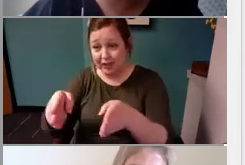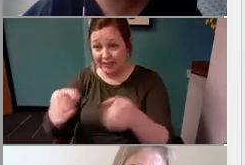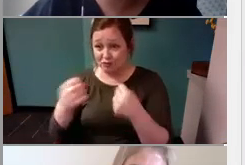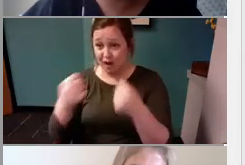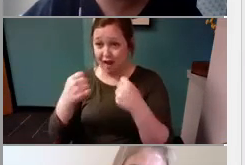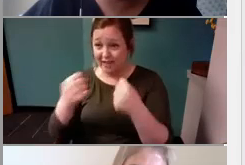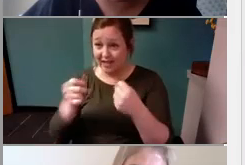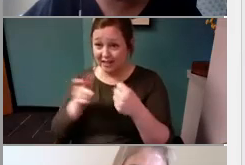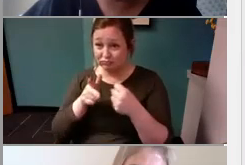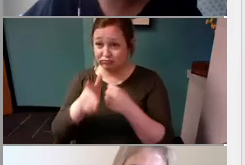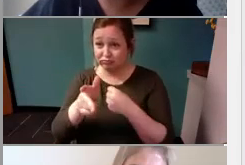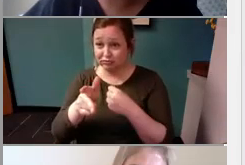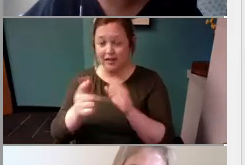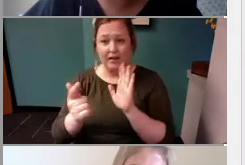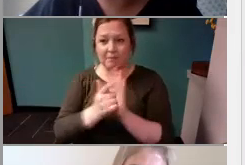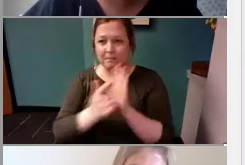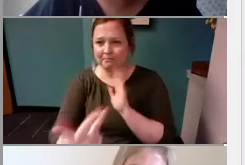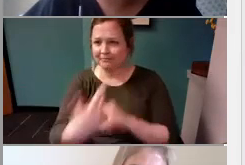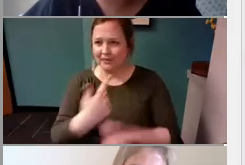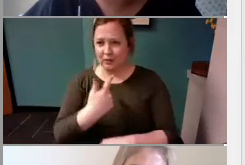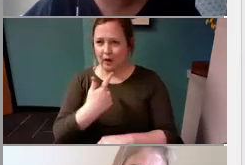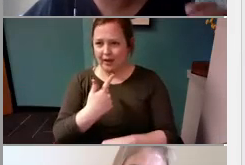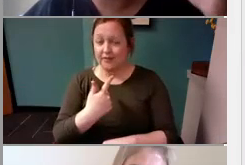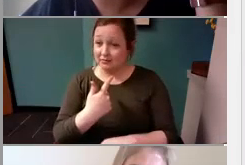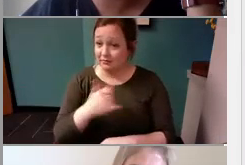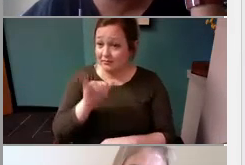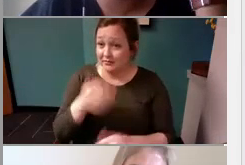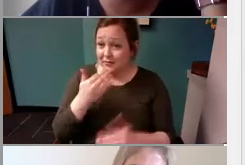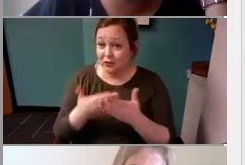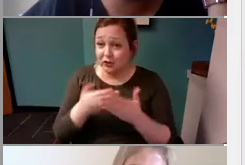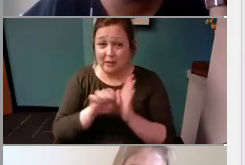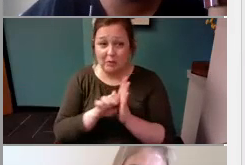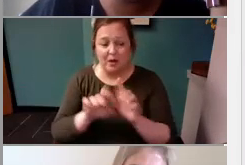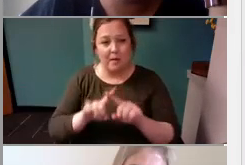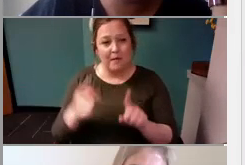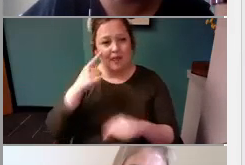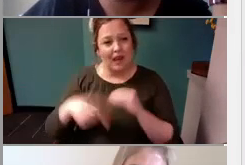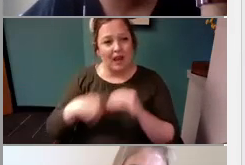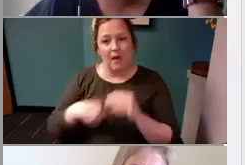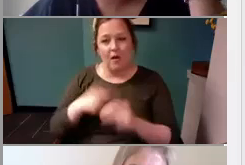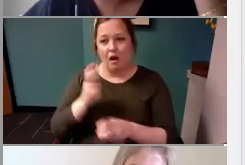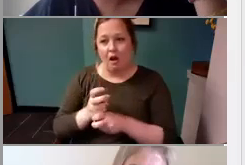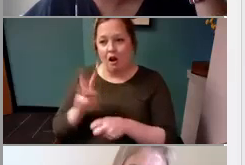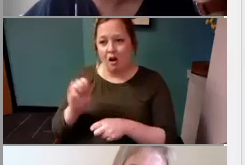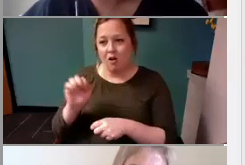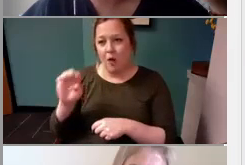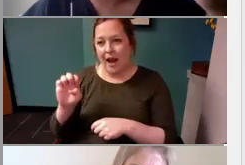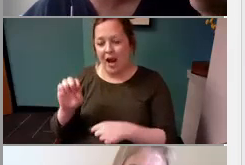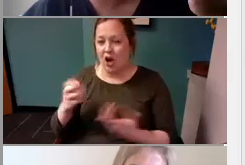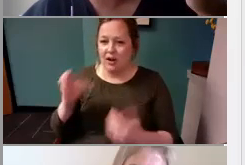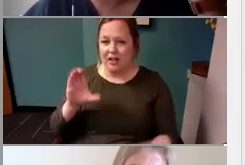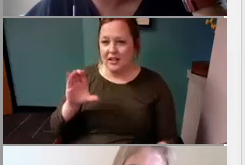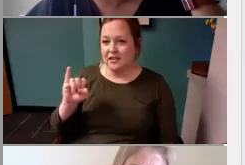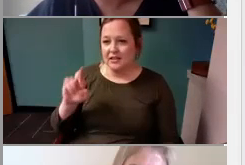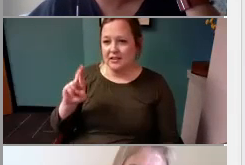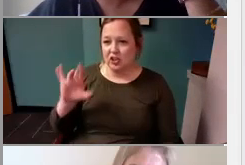that can be represented as a directed graph. But if you think about hardware, right? So circuit chips, there is something called a